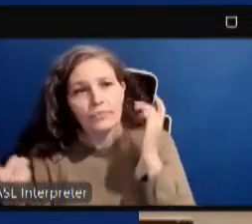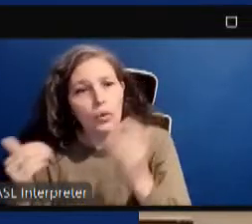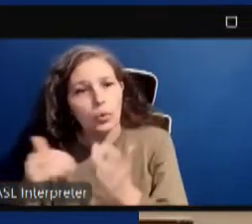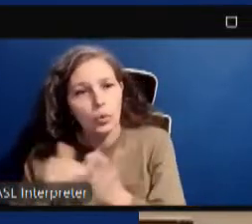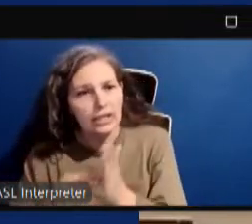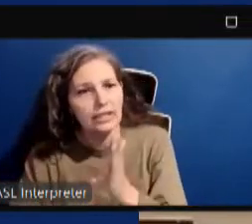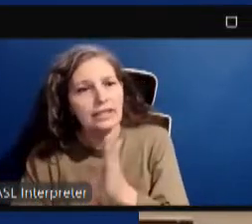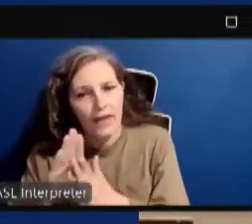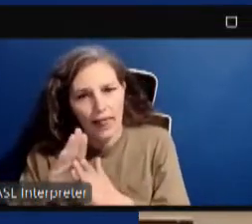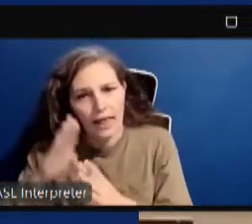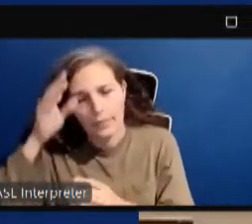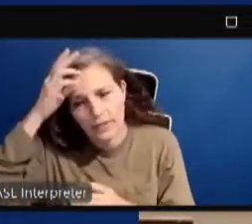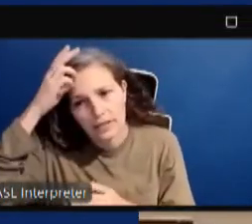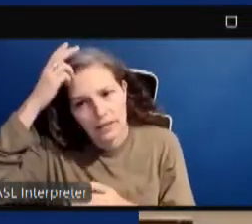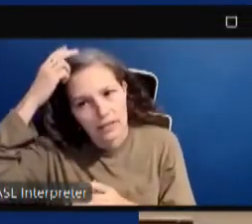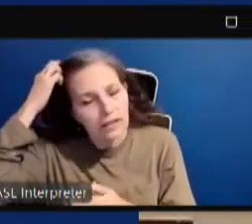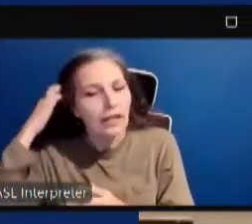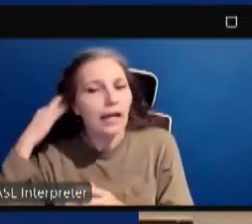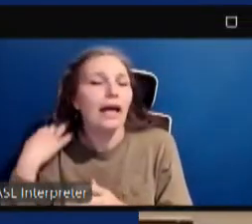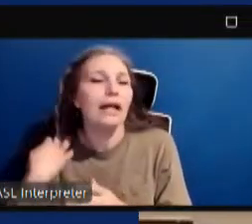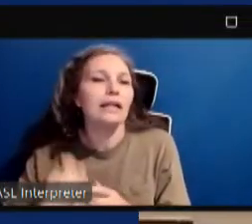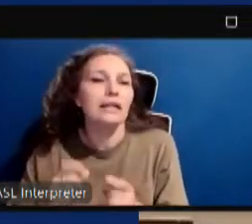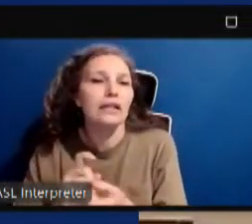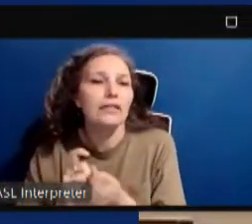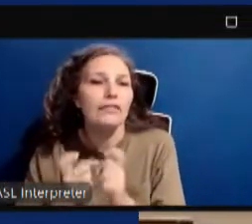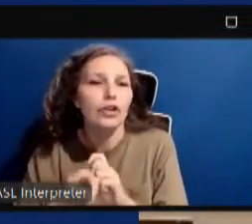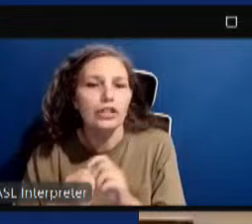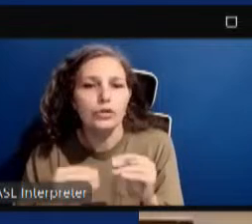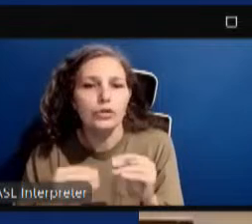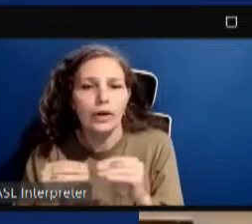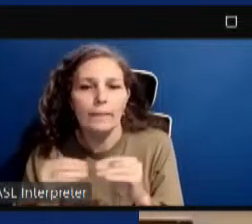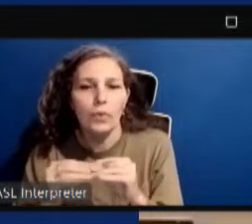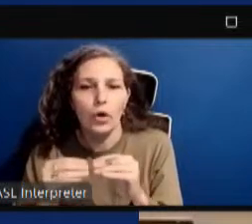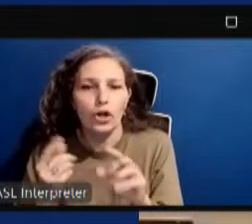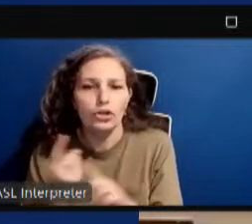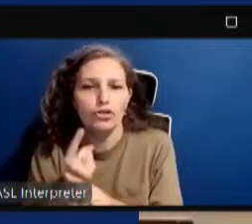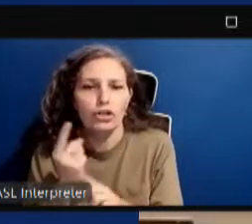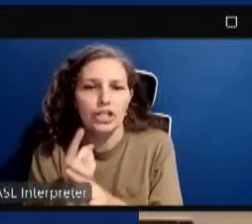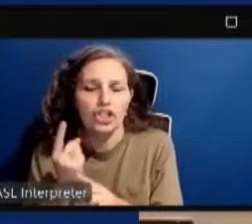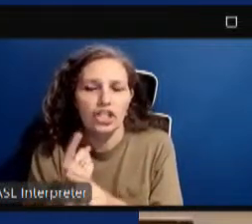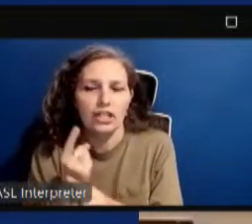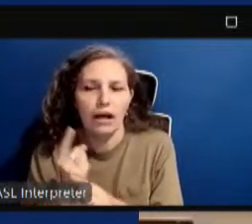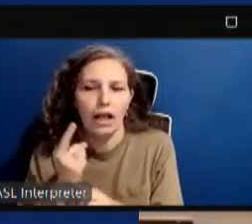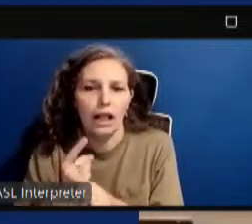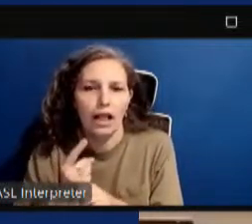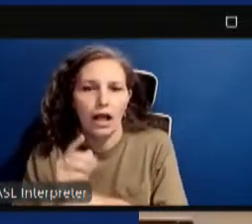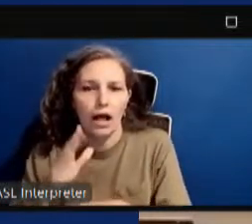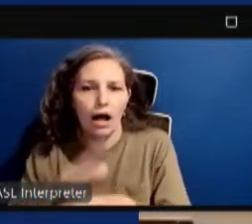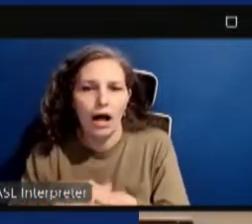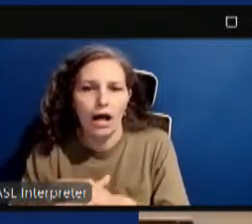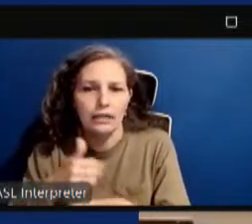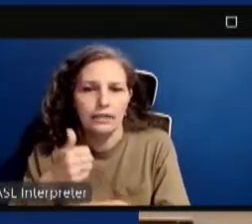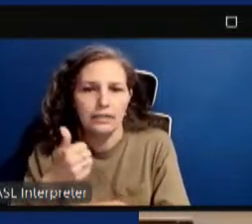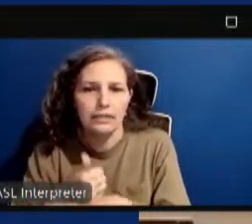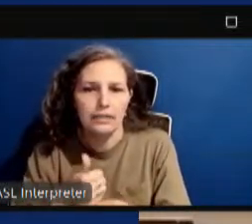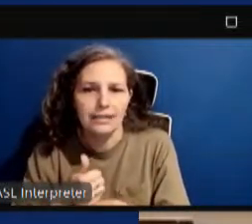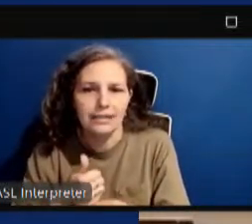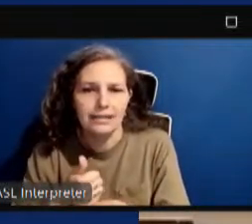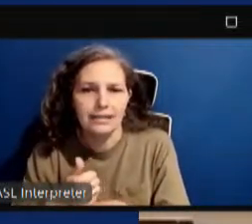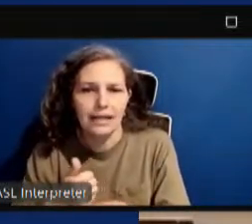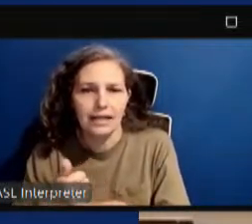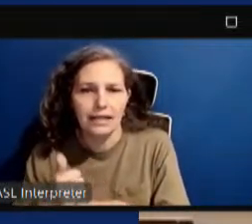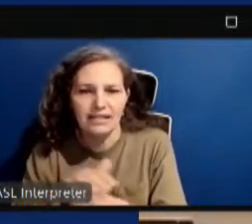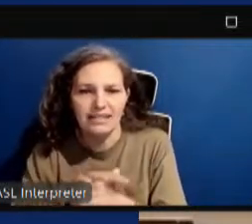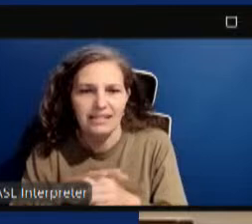redeveloped and converted to a more traditional on-site treatments